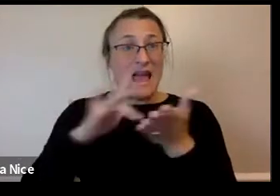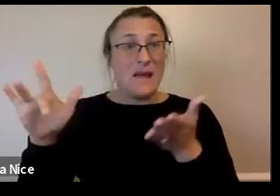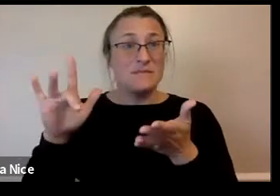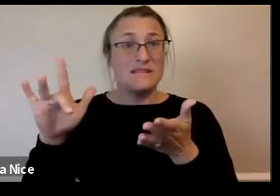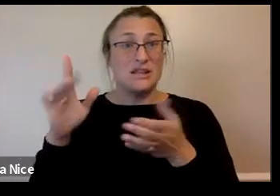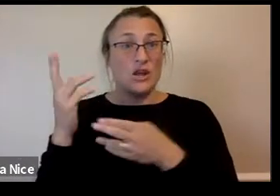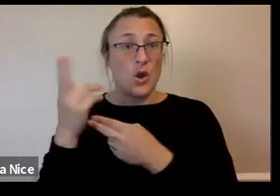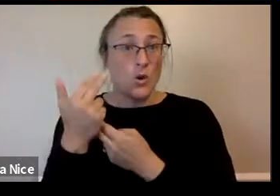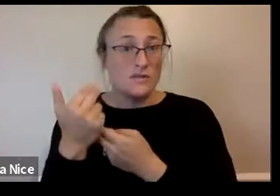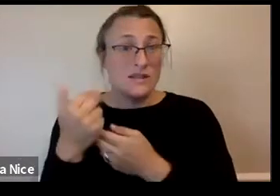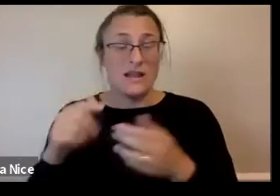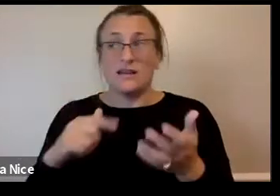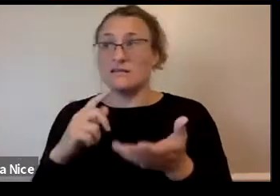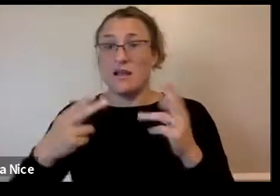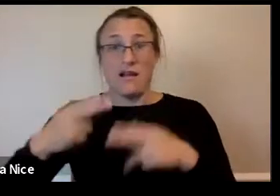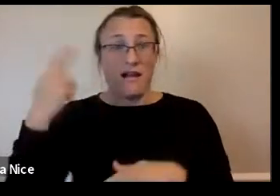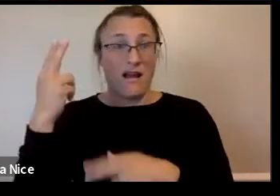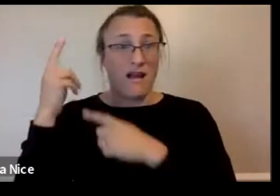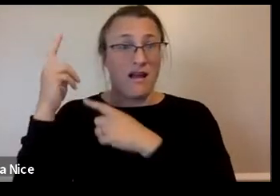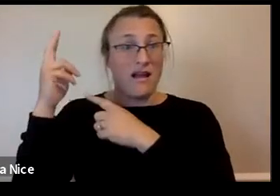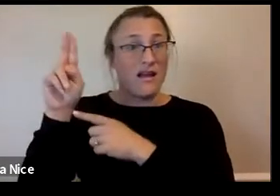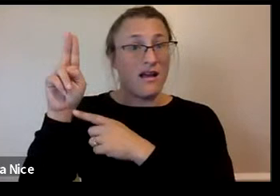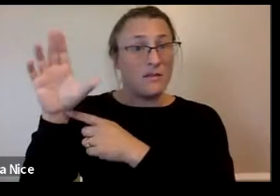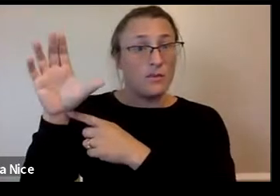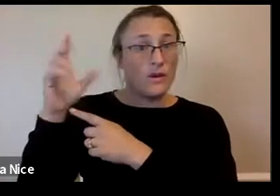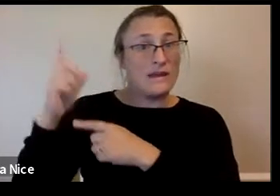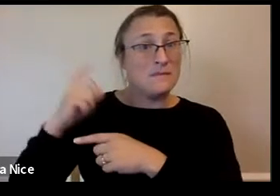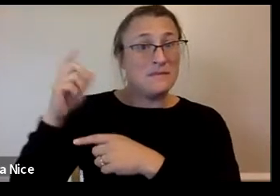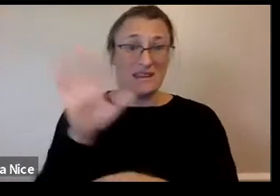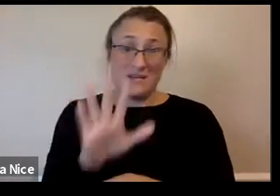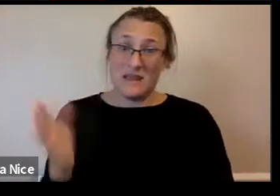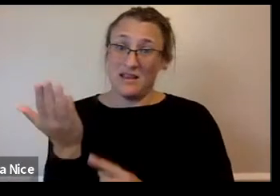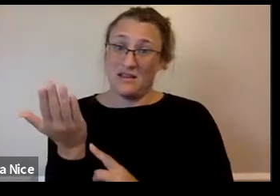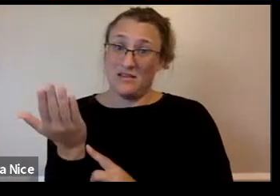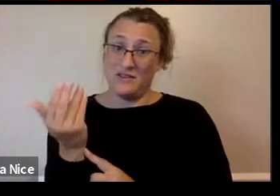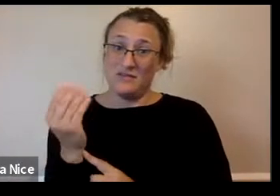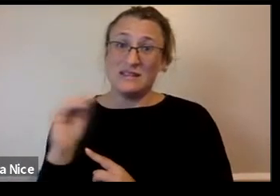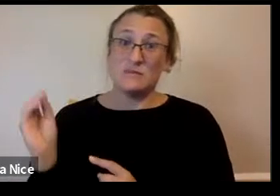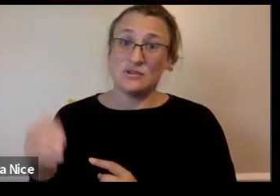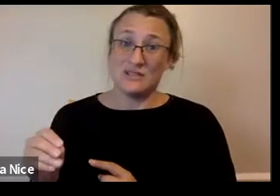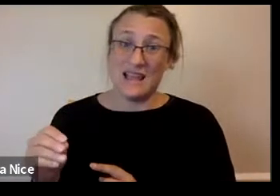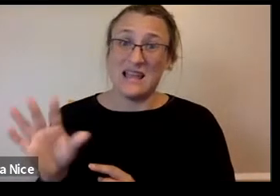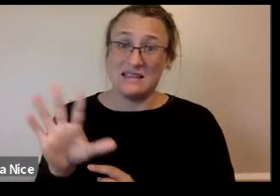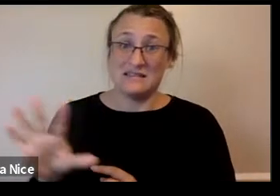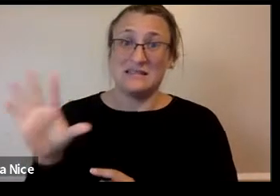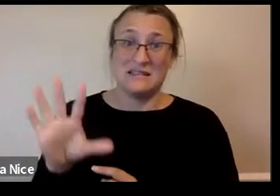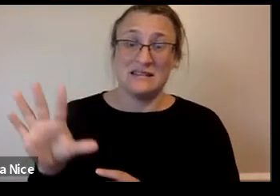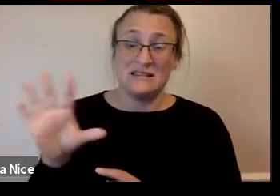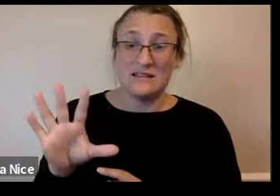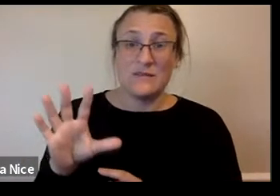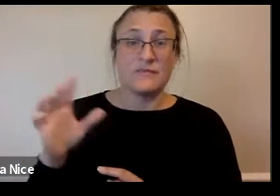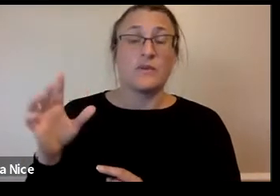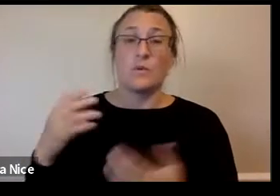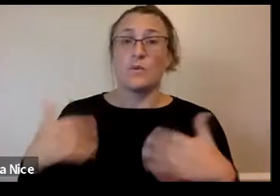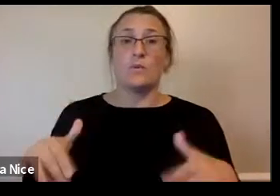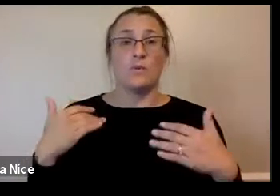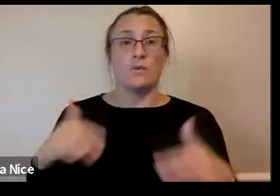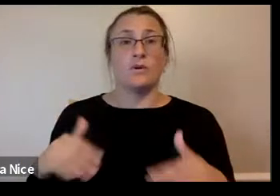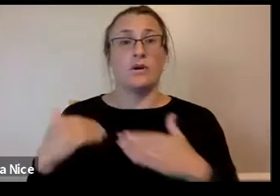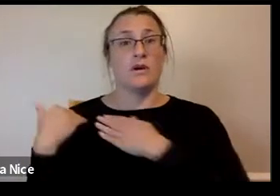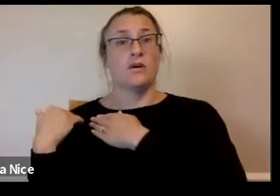high unemployment that is hovering around 15%. We bore the burden